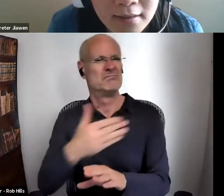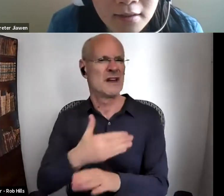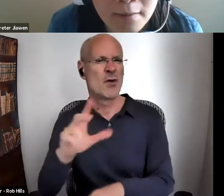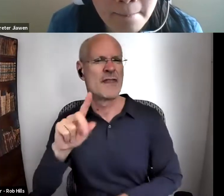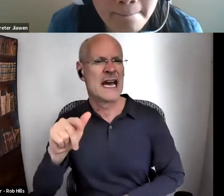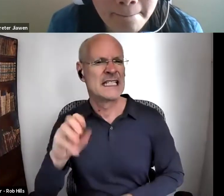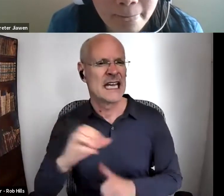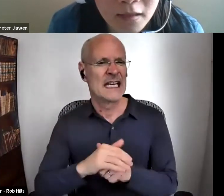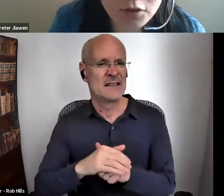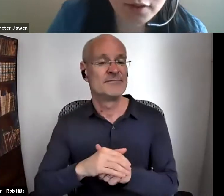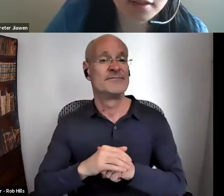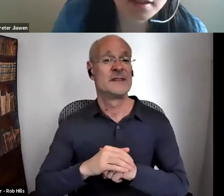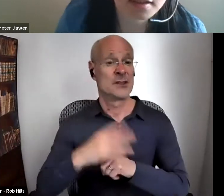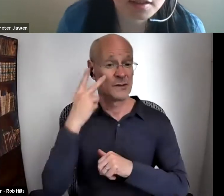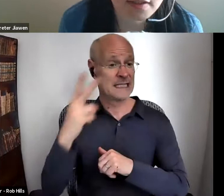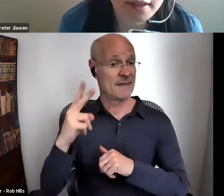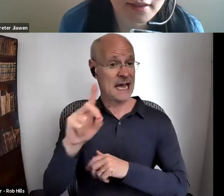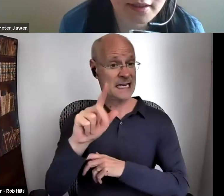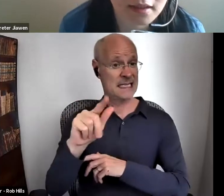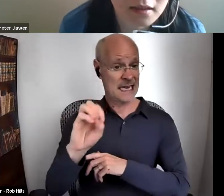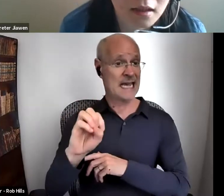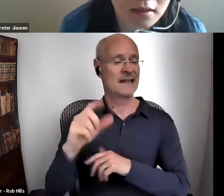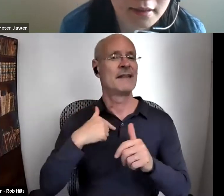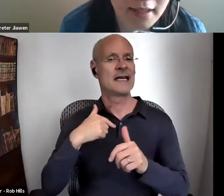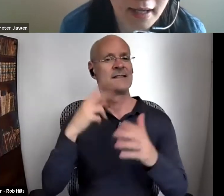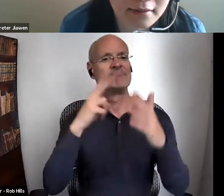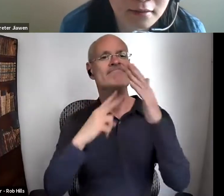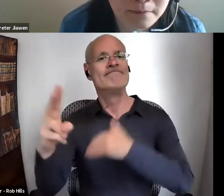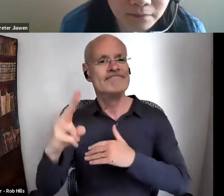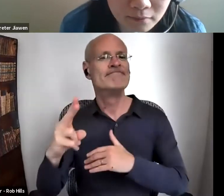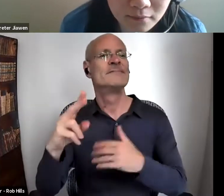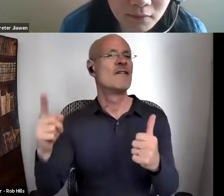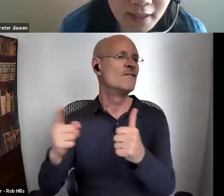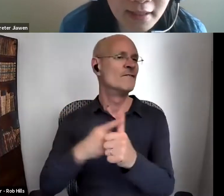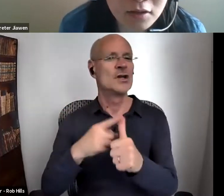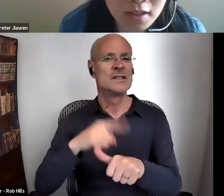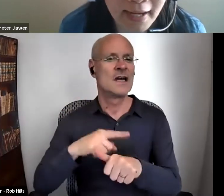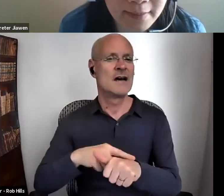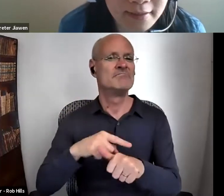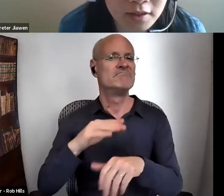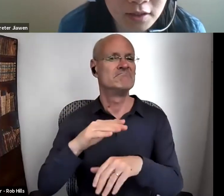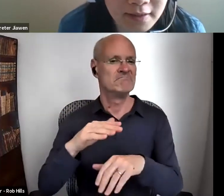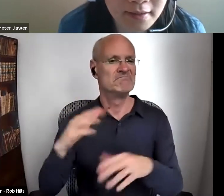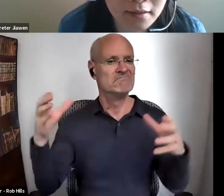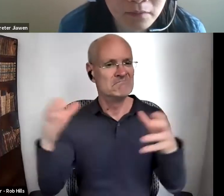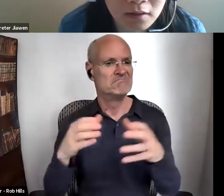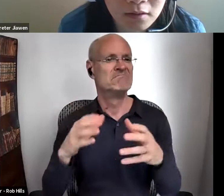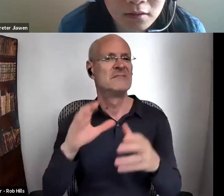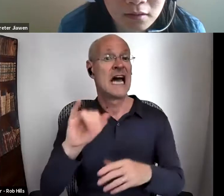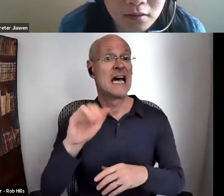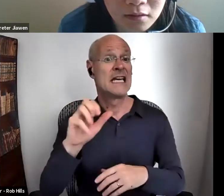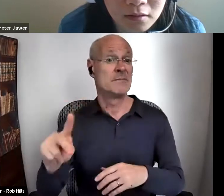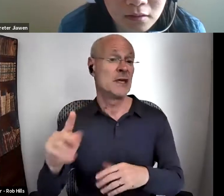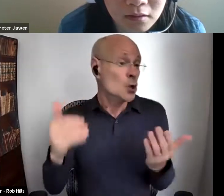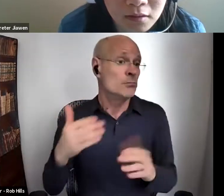look at that date, and that's when the anticipated date for when your child's IEP meeting should be happening. It could happen, a few months before that date,